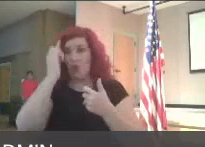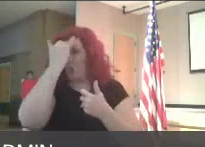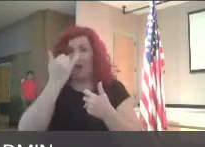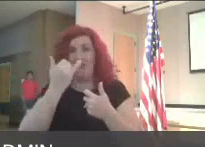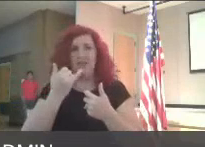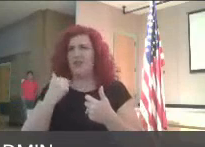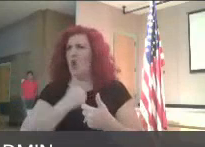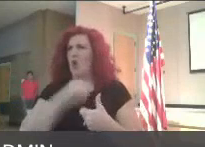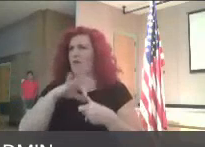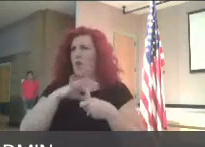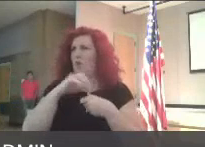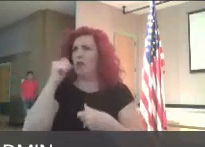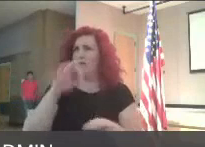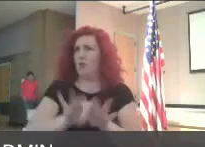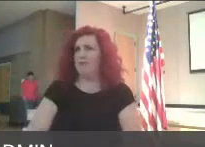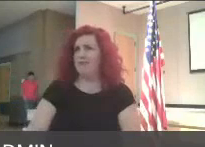vote doesn't count.